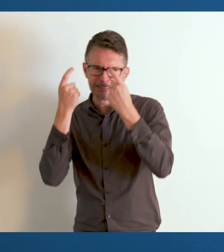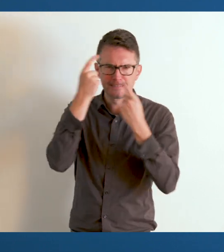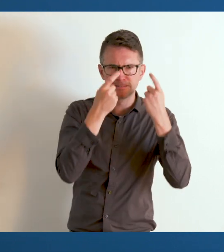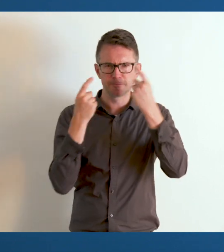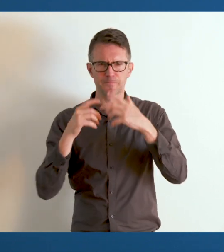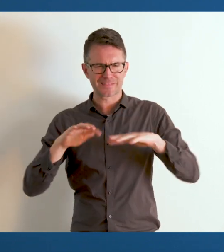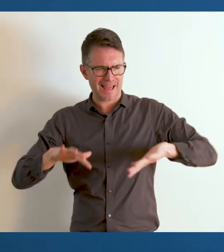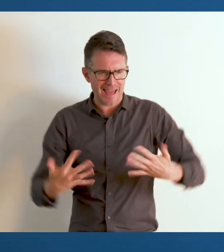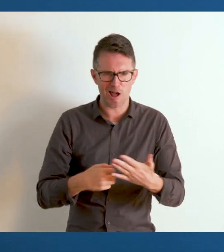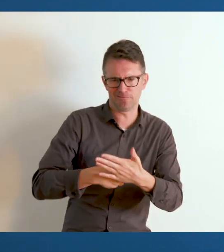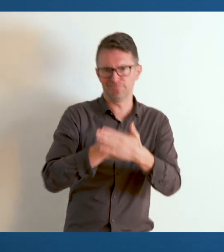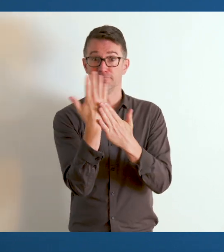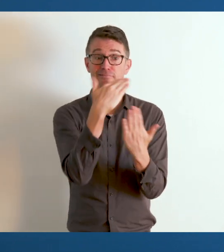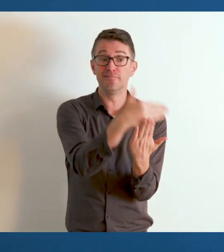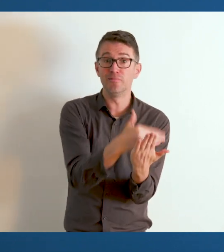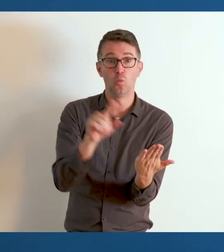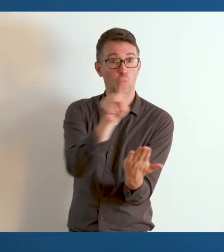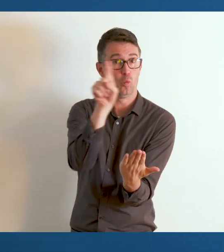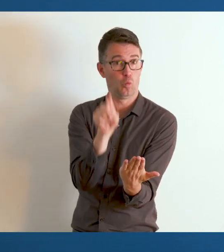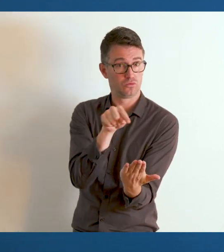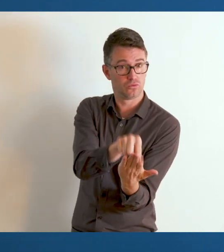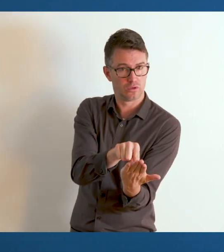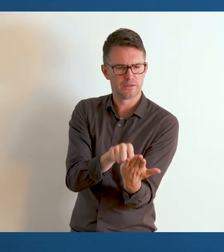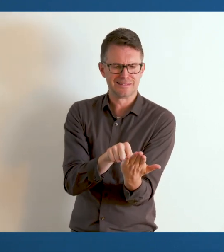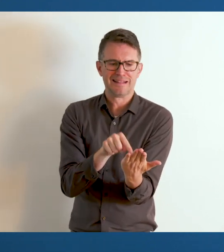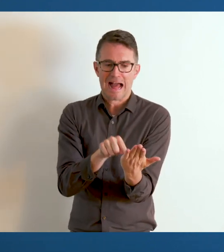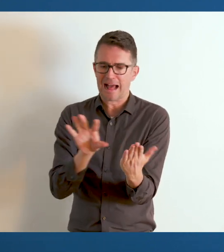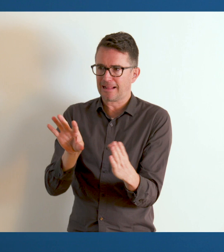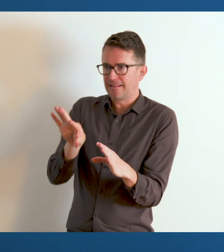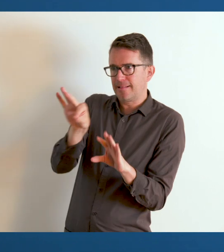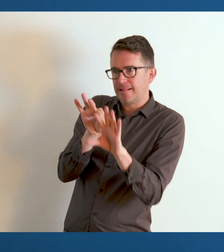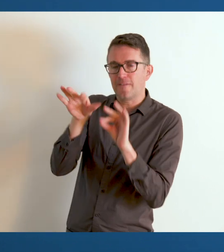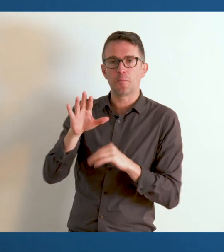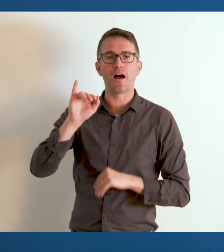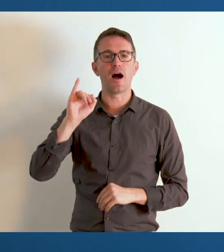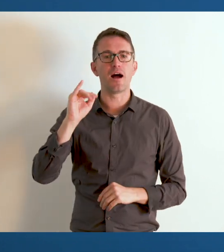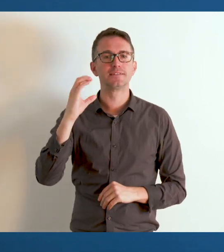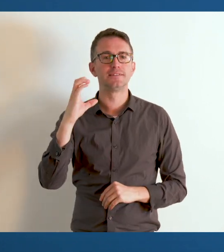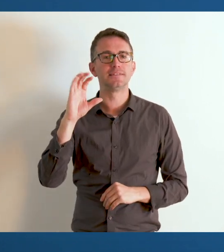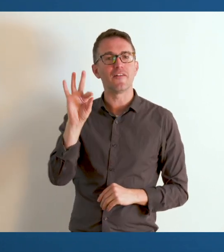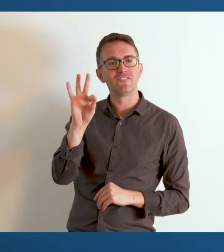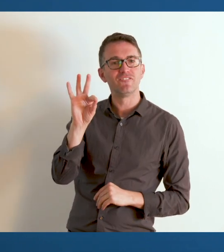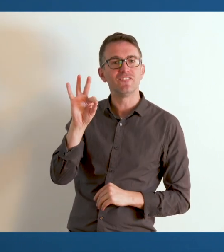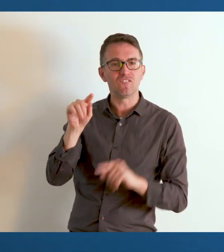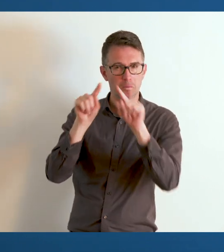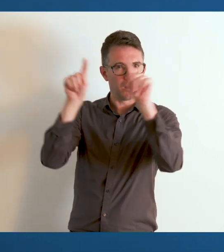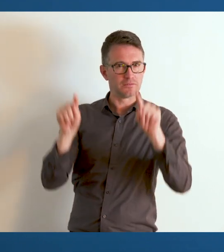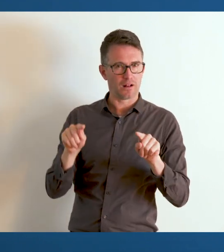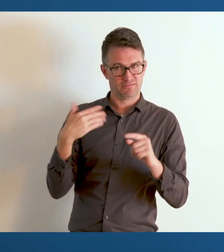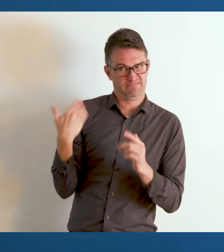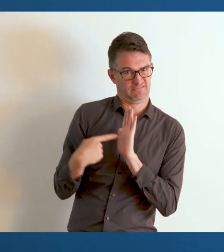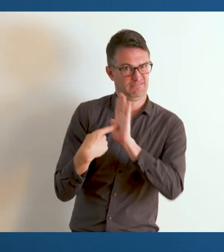questions that captured only a part of that ICF model, because we couldn't capture the whole thing, but that could be used